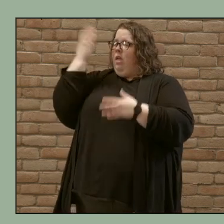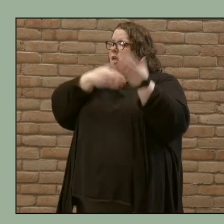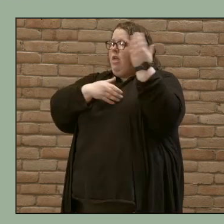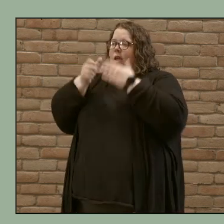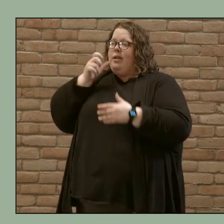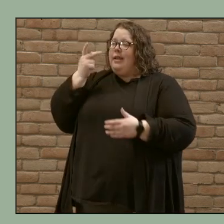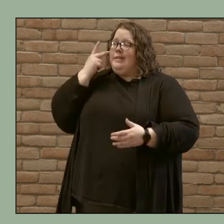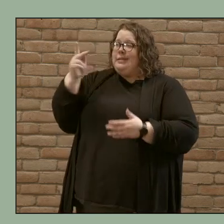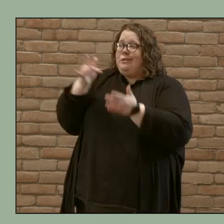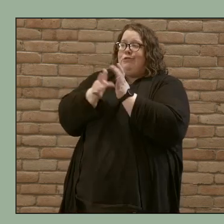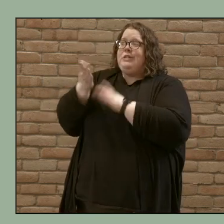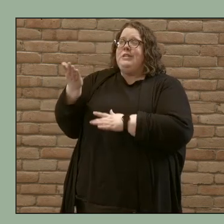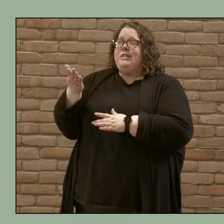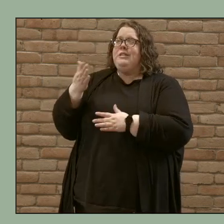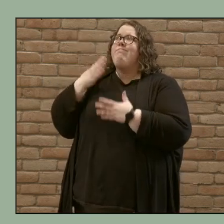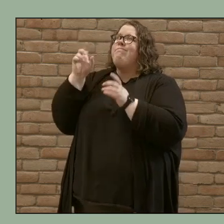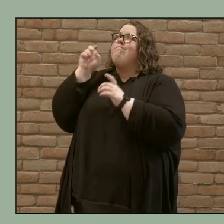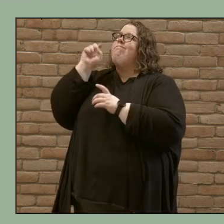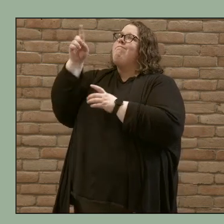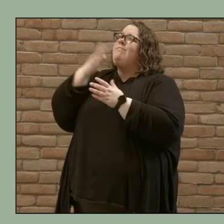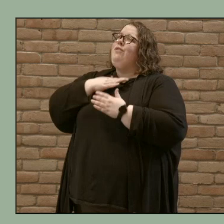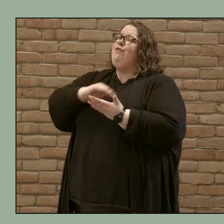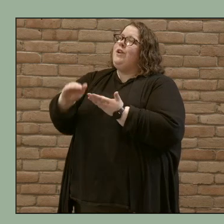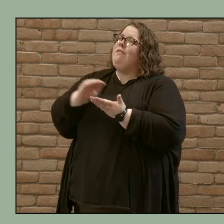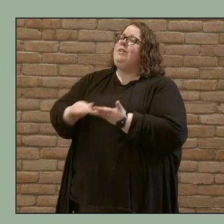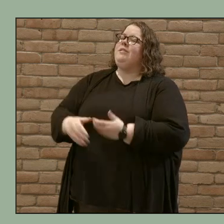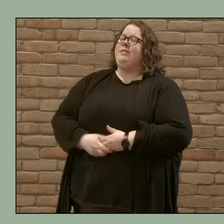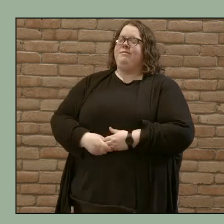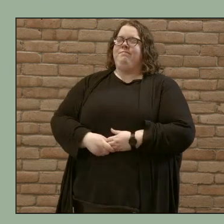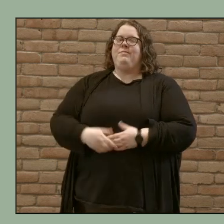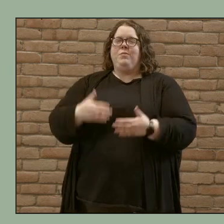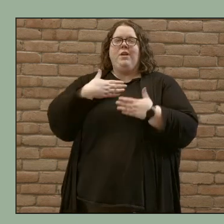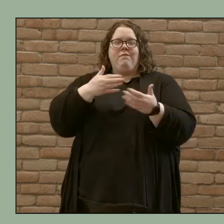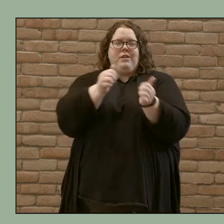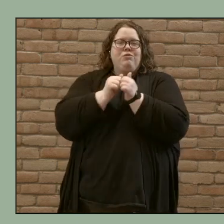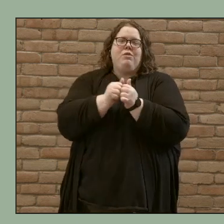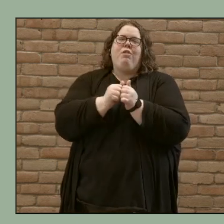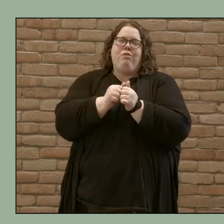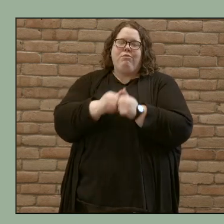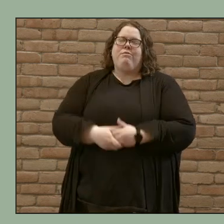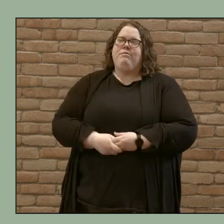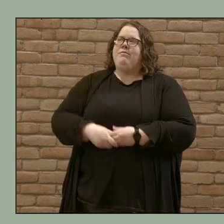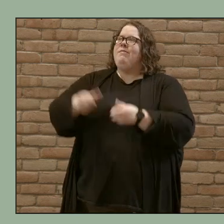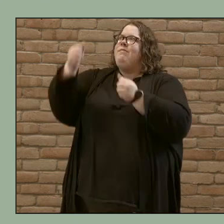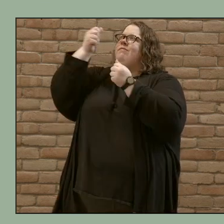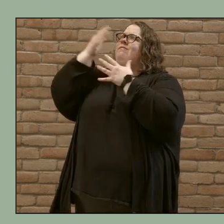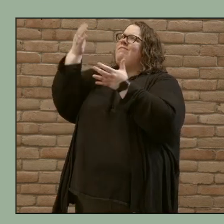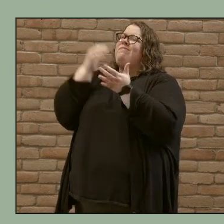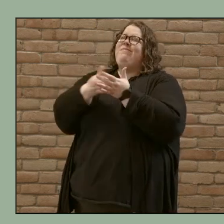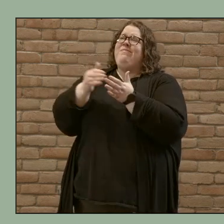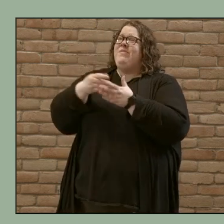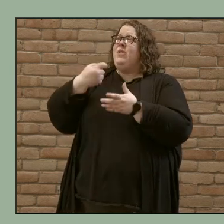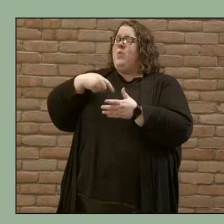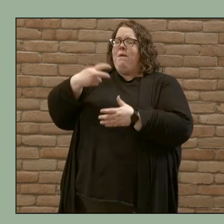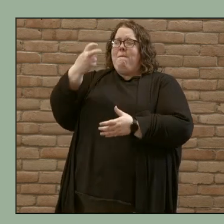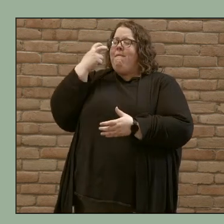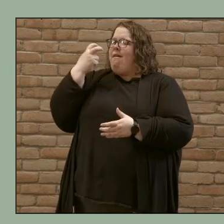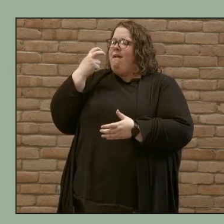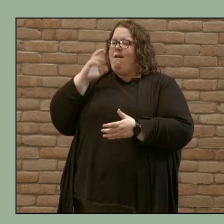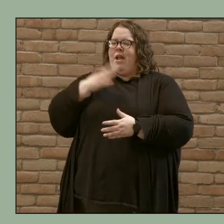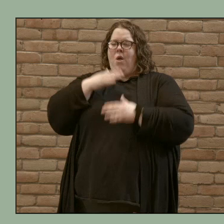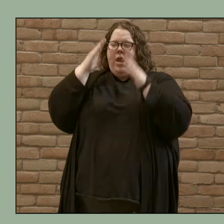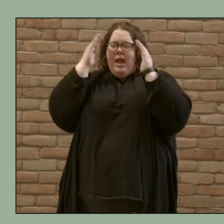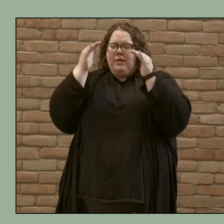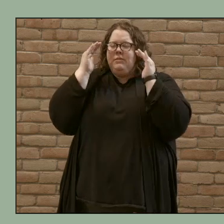confess together, "Father, so often we are blinded by our own expectations of how we want